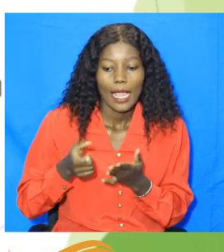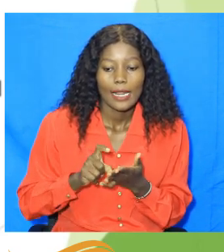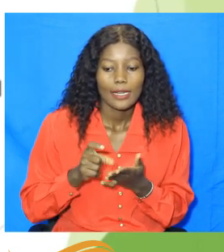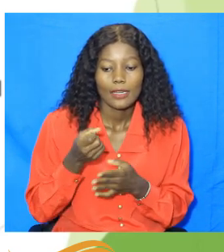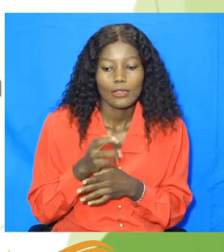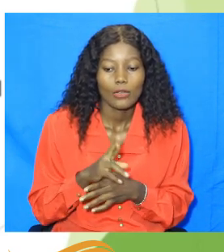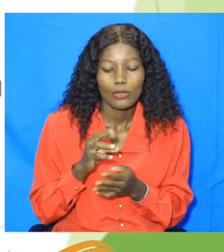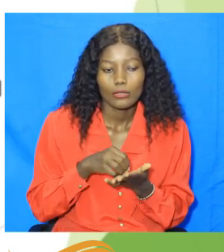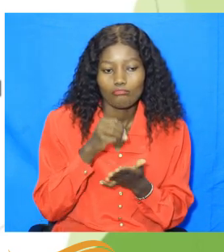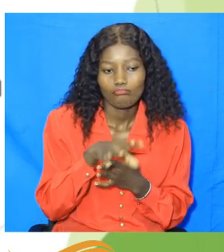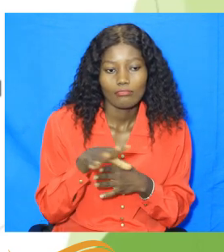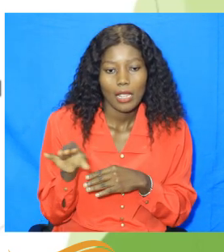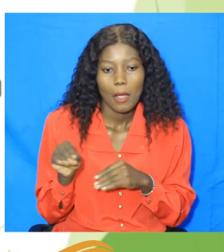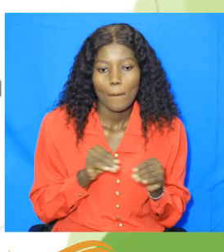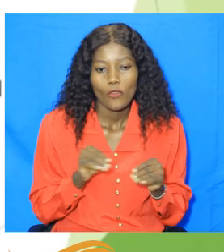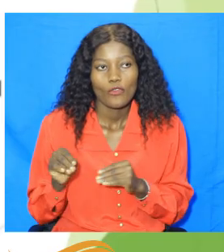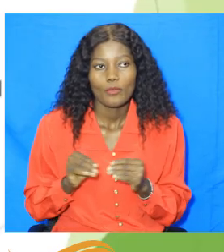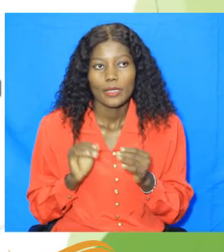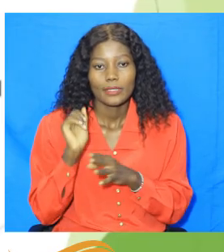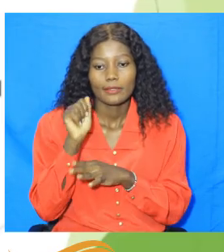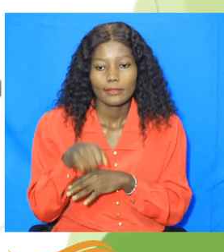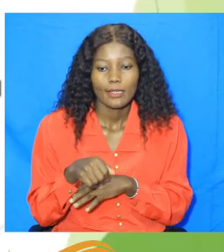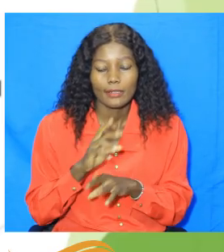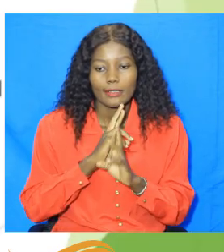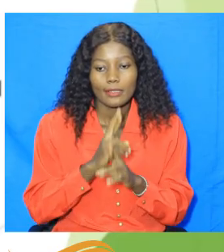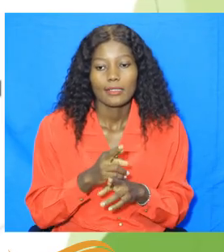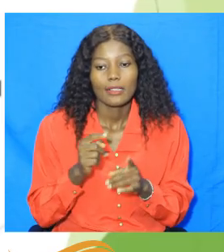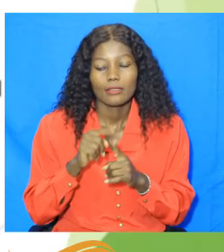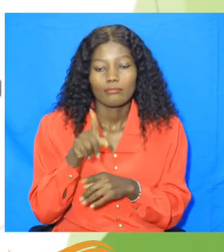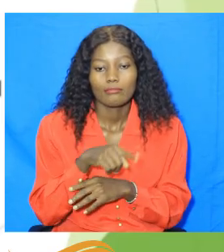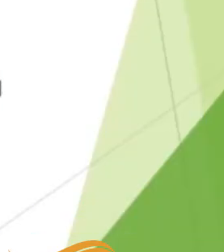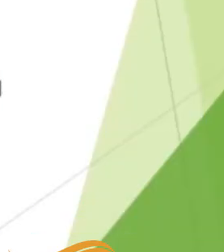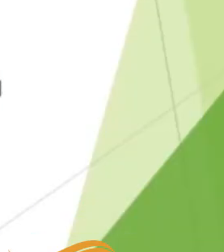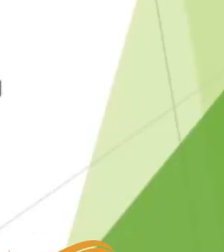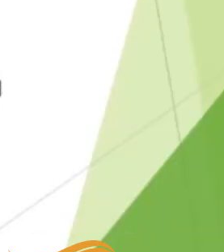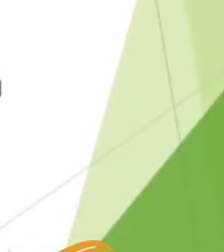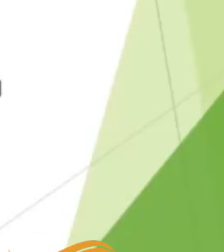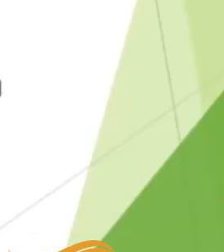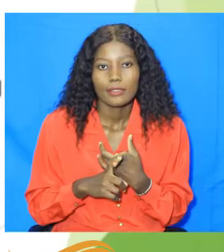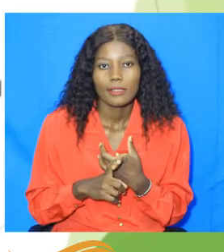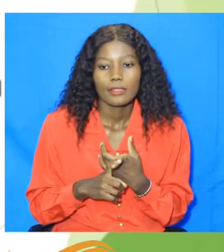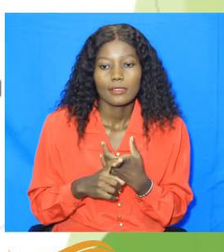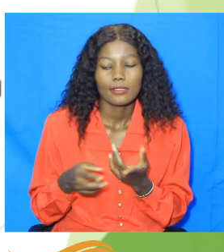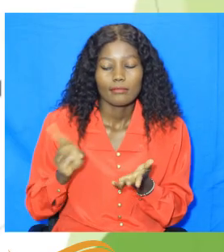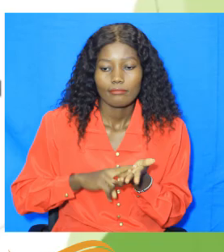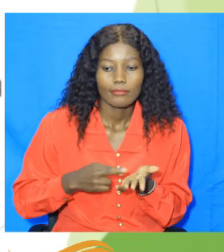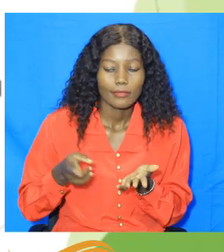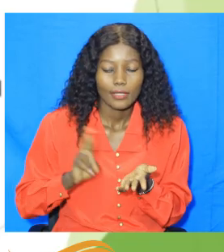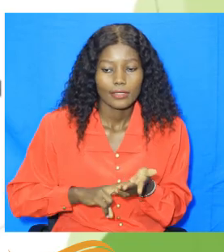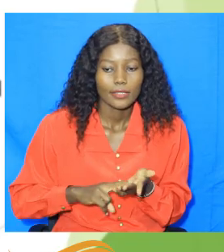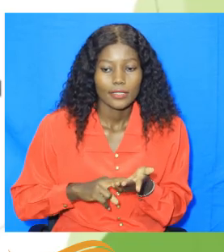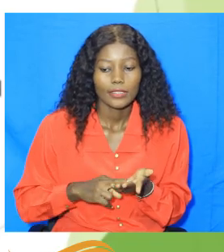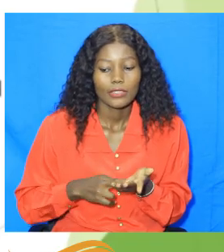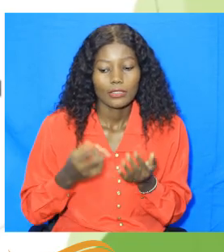movement, that will amount to a disqualification. Then repetition, the obvious repetition of theatrics.